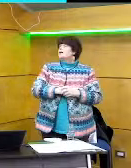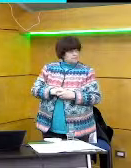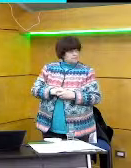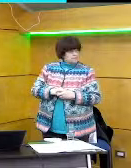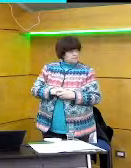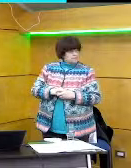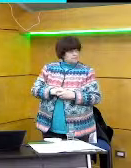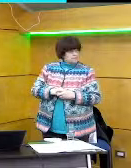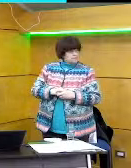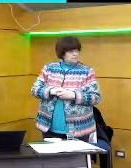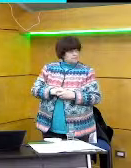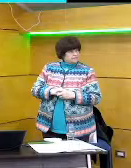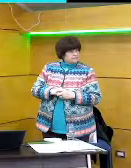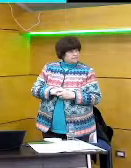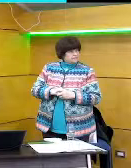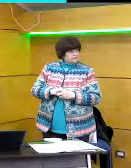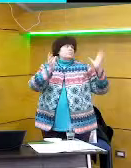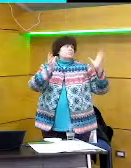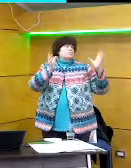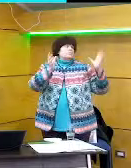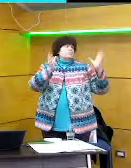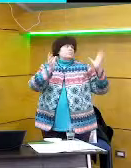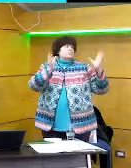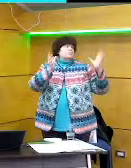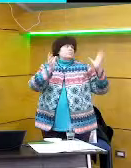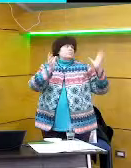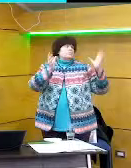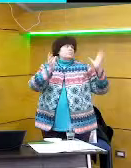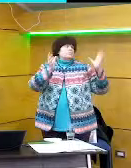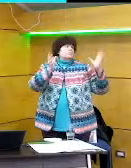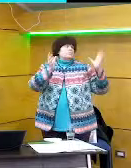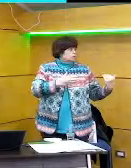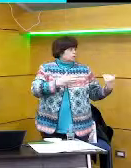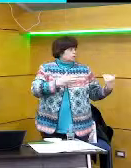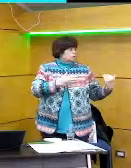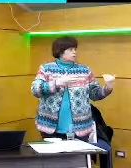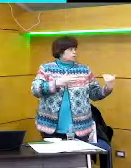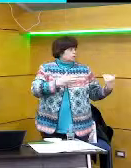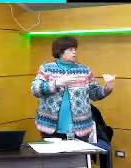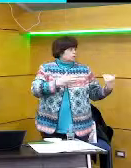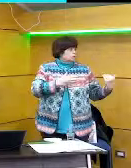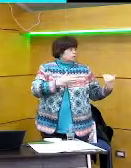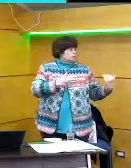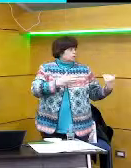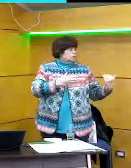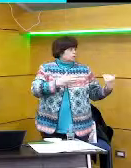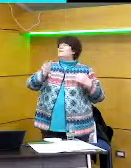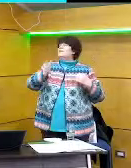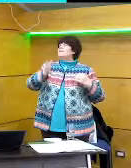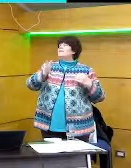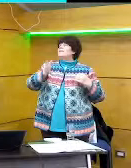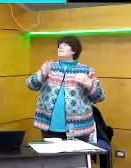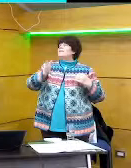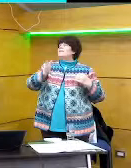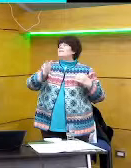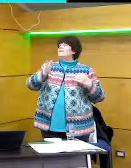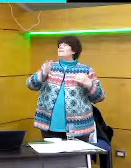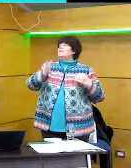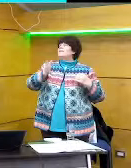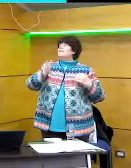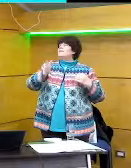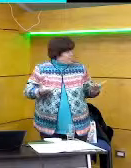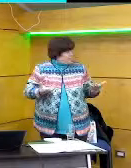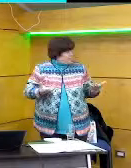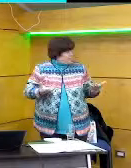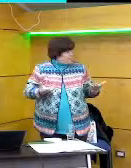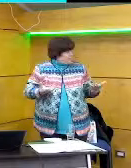Suggested lesson plans. There's videos, past workshop presentations, lesson plans that you